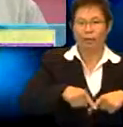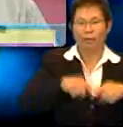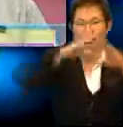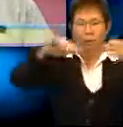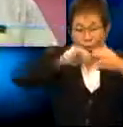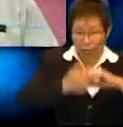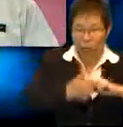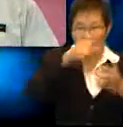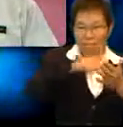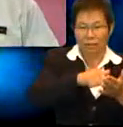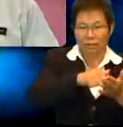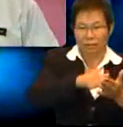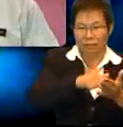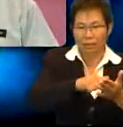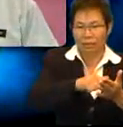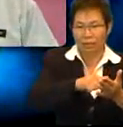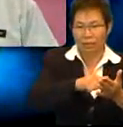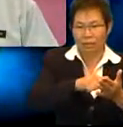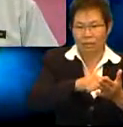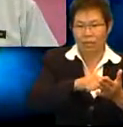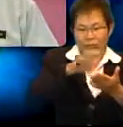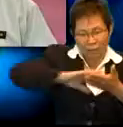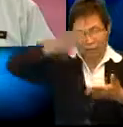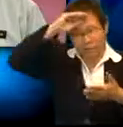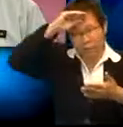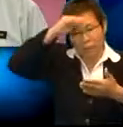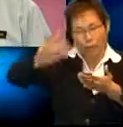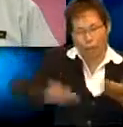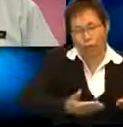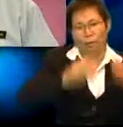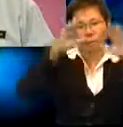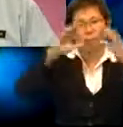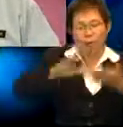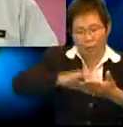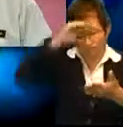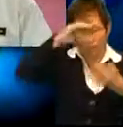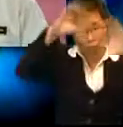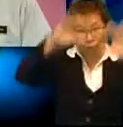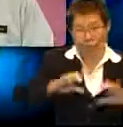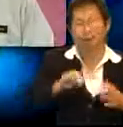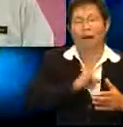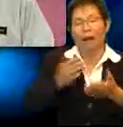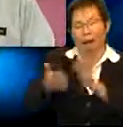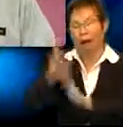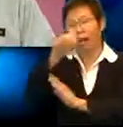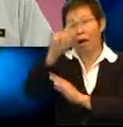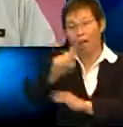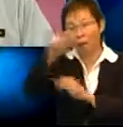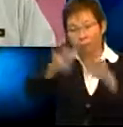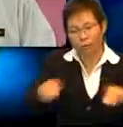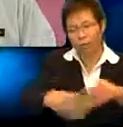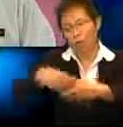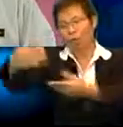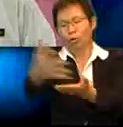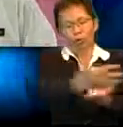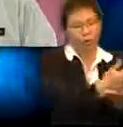practical solutions. This is a contextual approach using a learning by doing method. I ask the